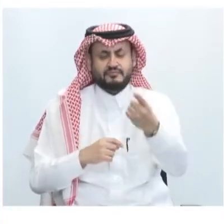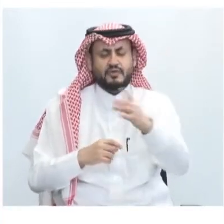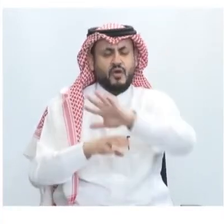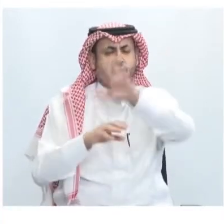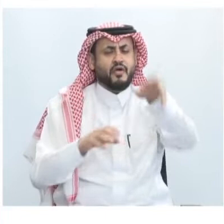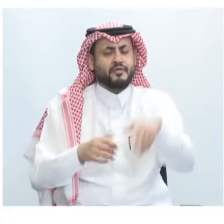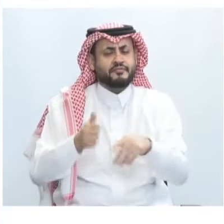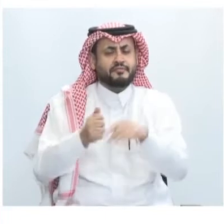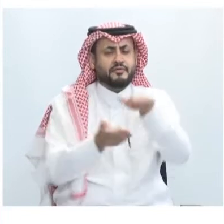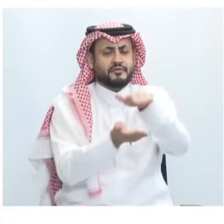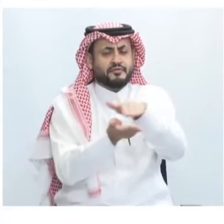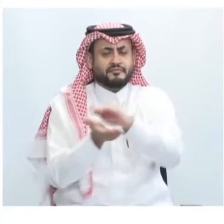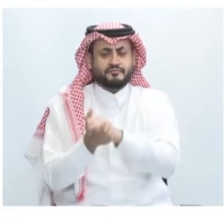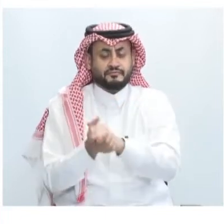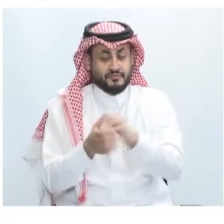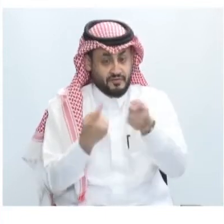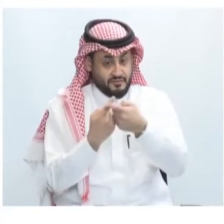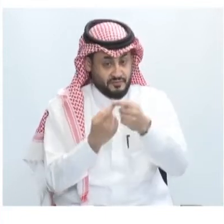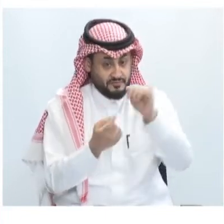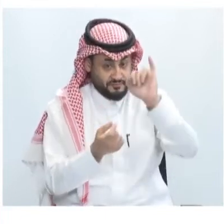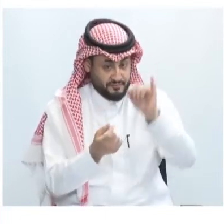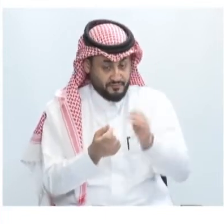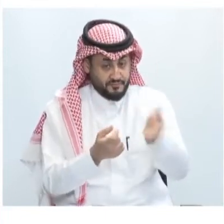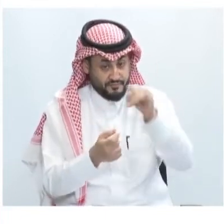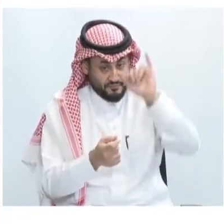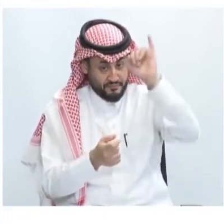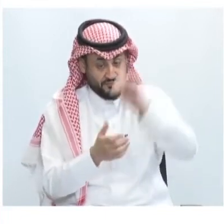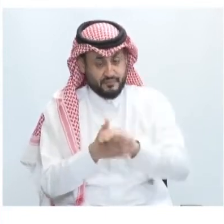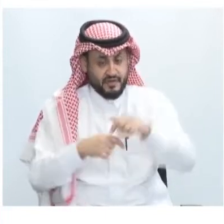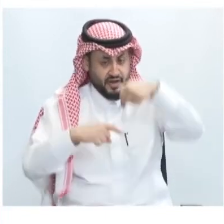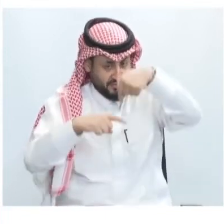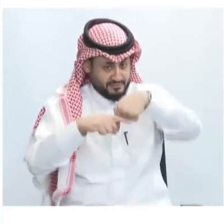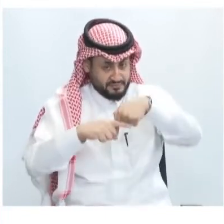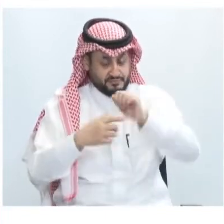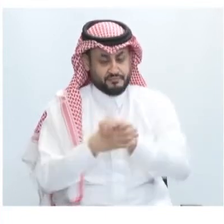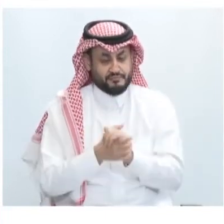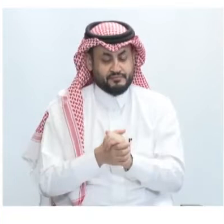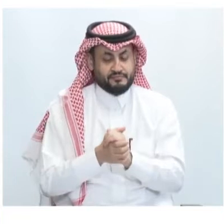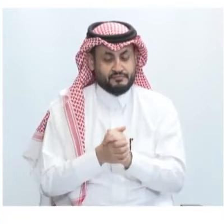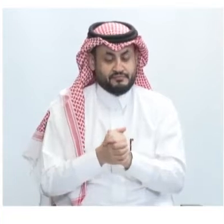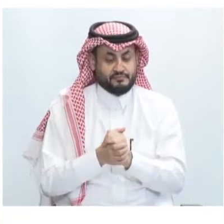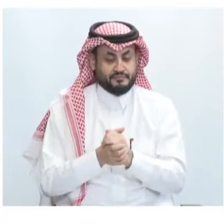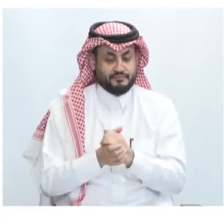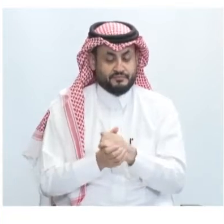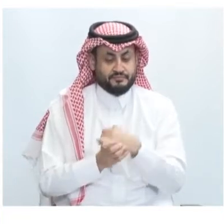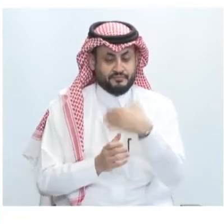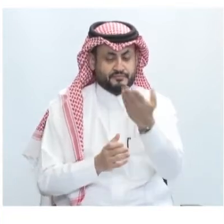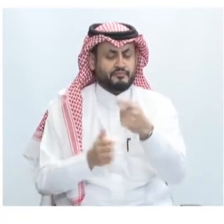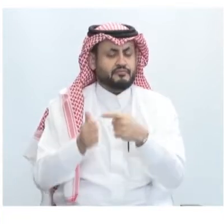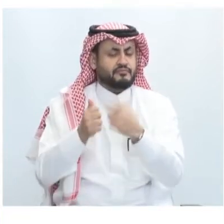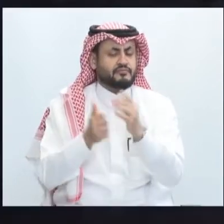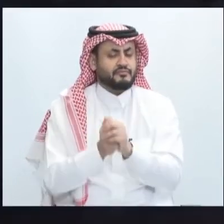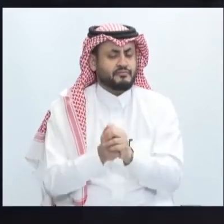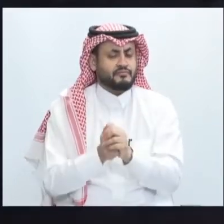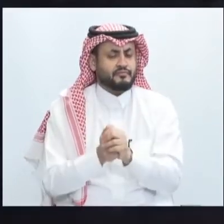the small letters. We have short, tall, and tail letters, okay? So, A, is